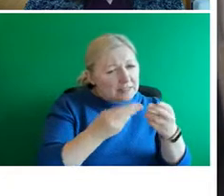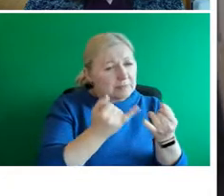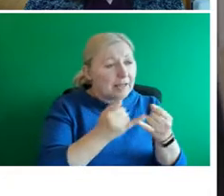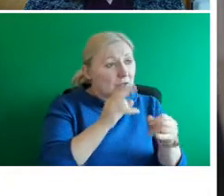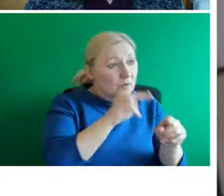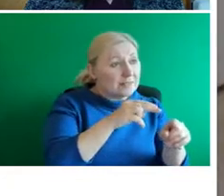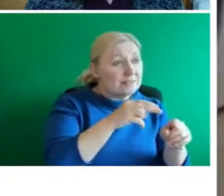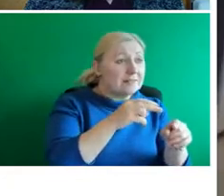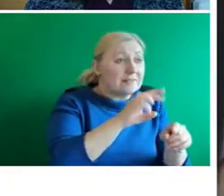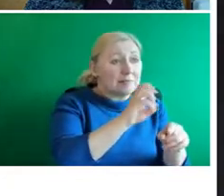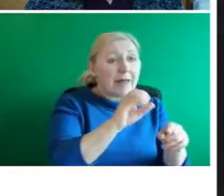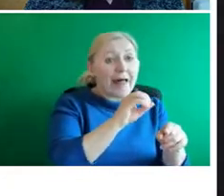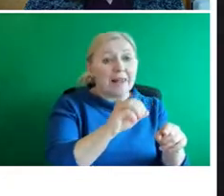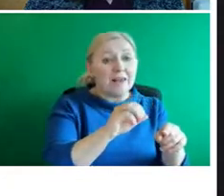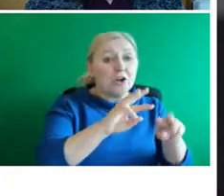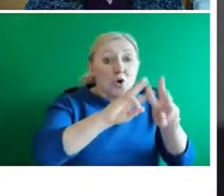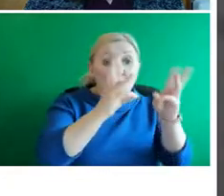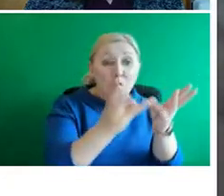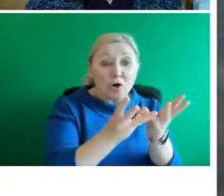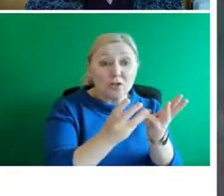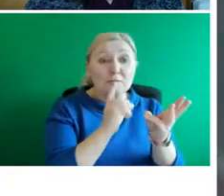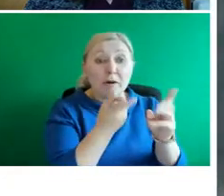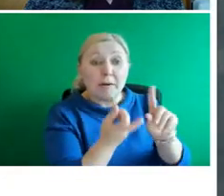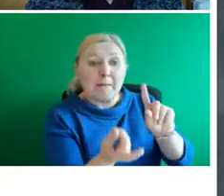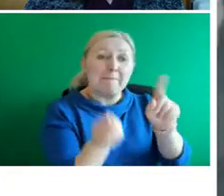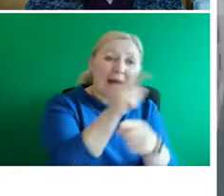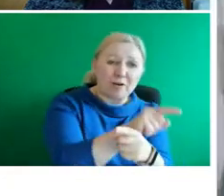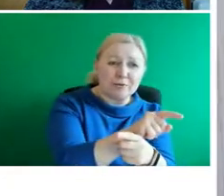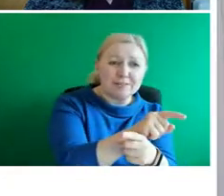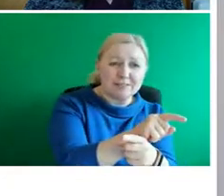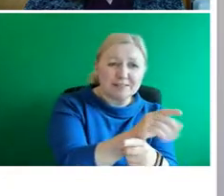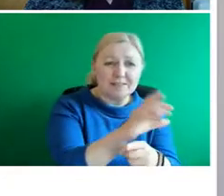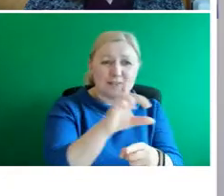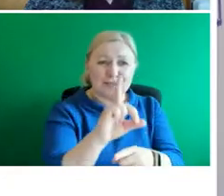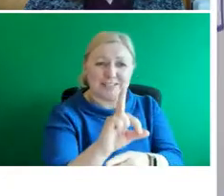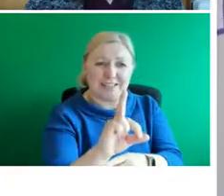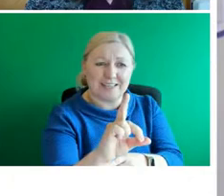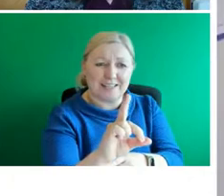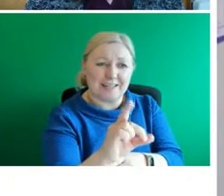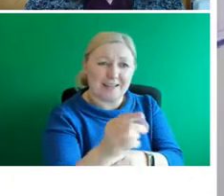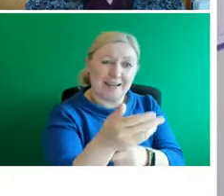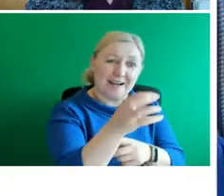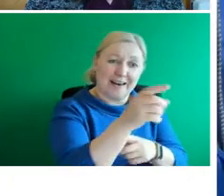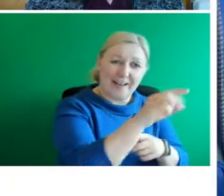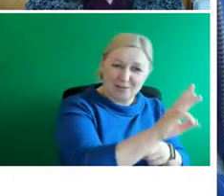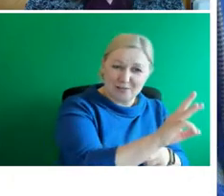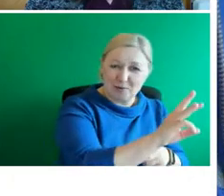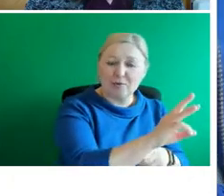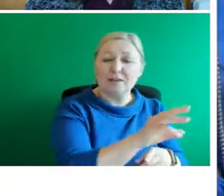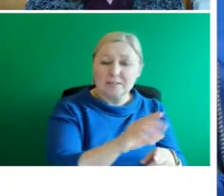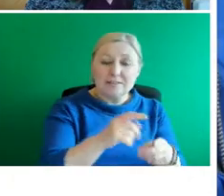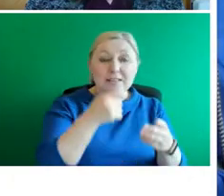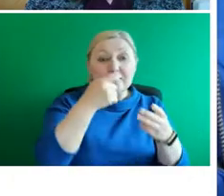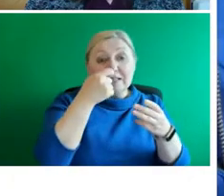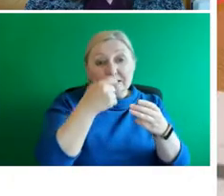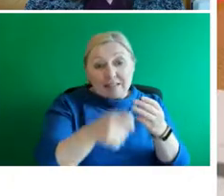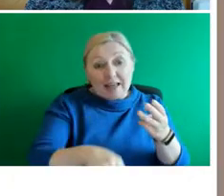Then they will go on to see the physiotherapist and the occupational therapist, and they do quite extensive